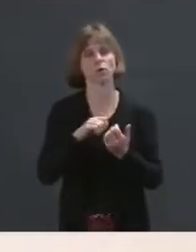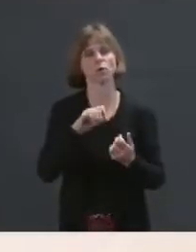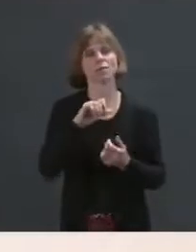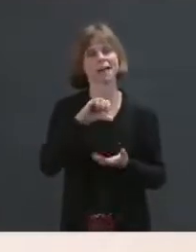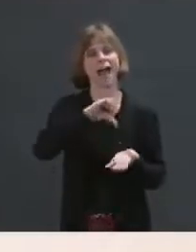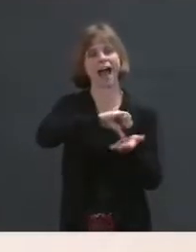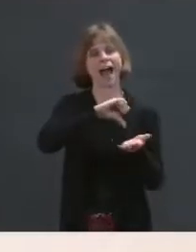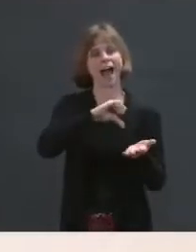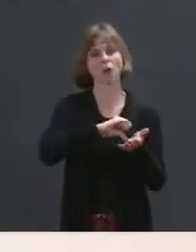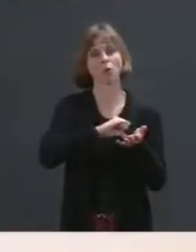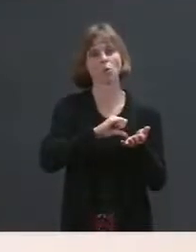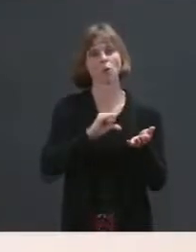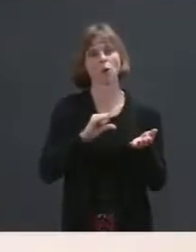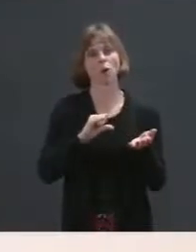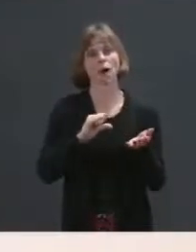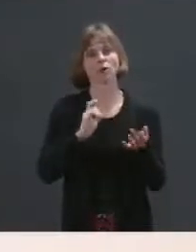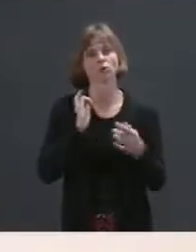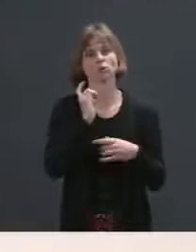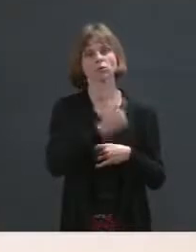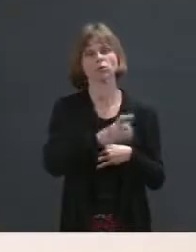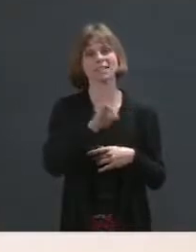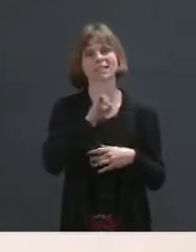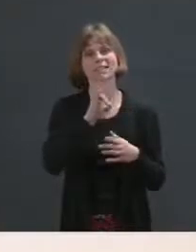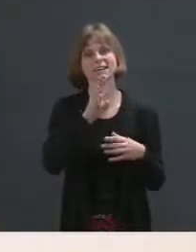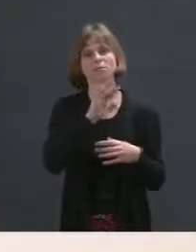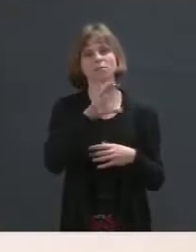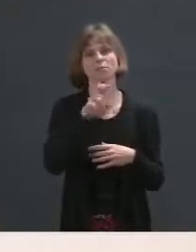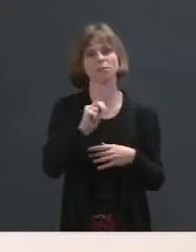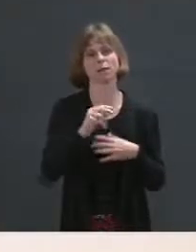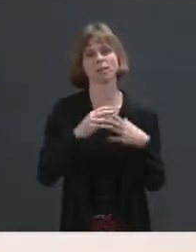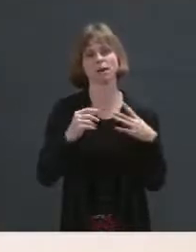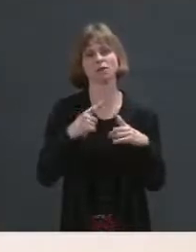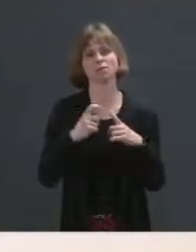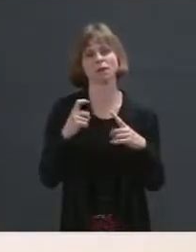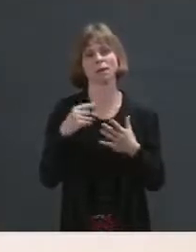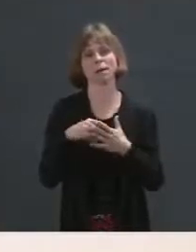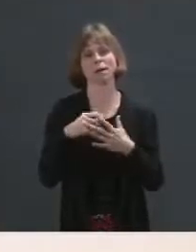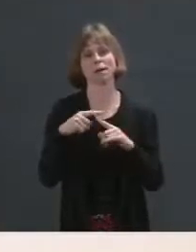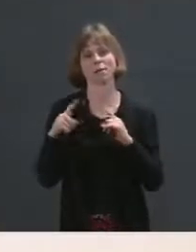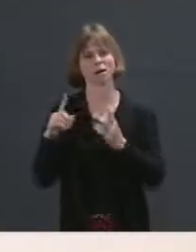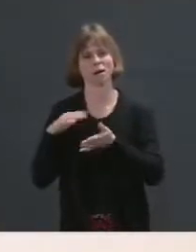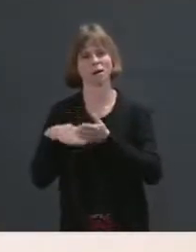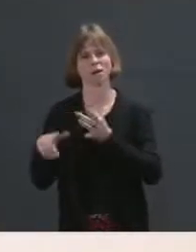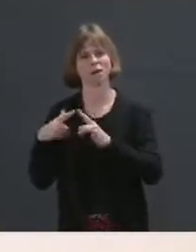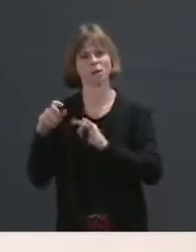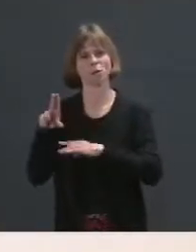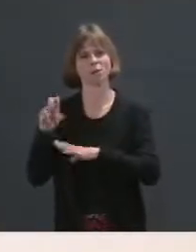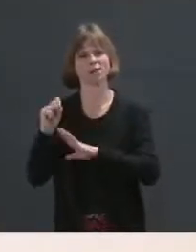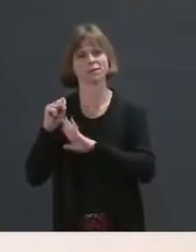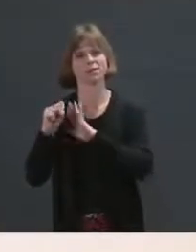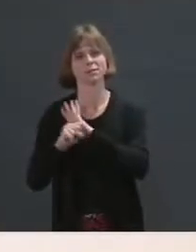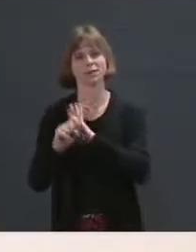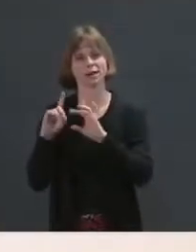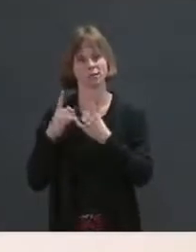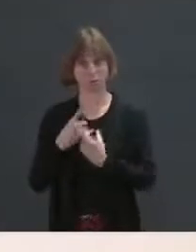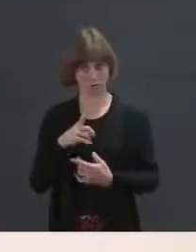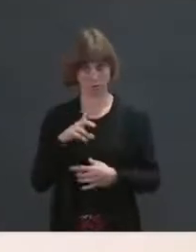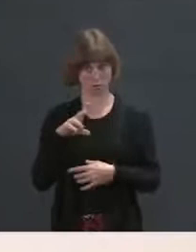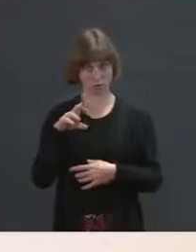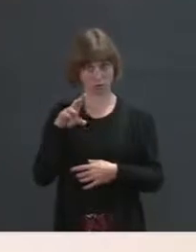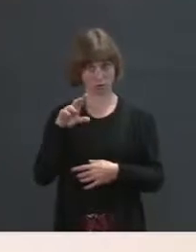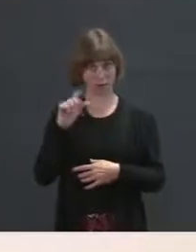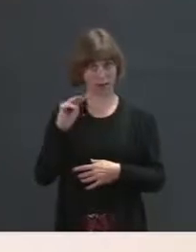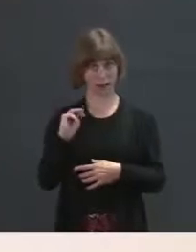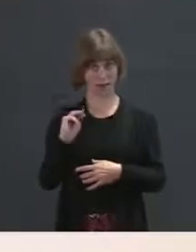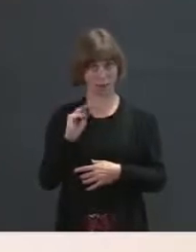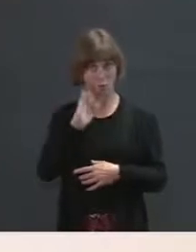billion in Iranian money, but they would need a waiver from the U.S. State Department. Is that something that the administration would consider? I have not seen